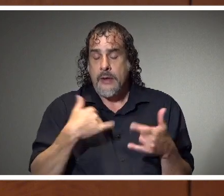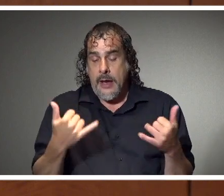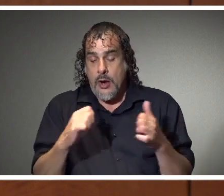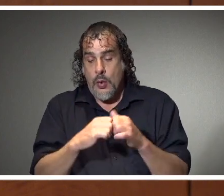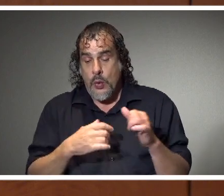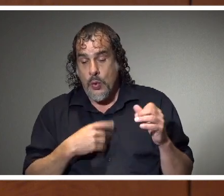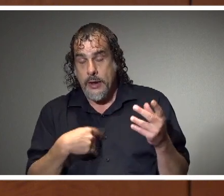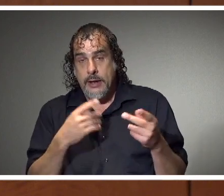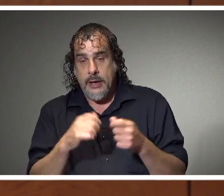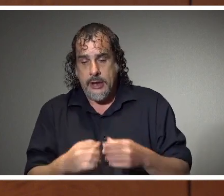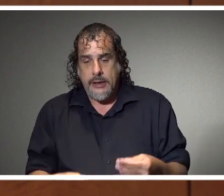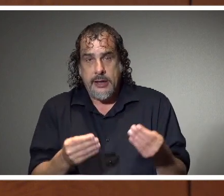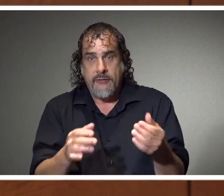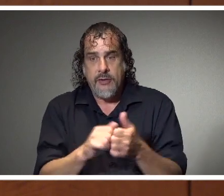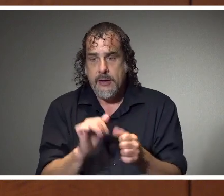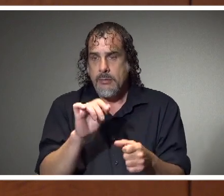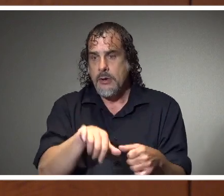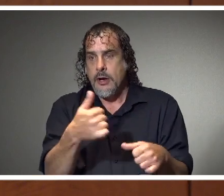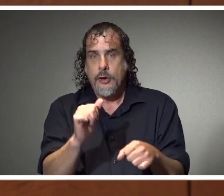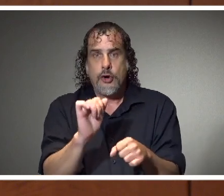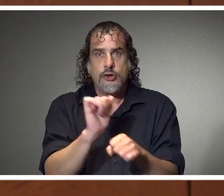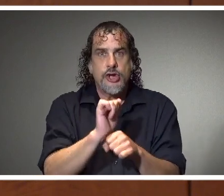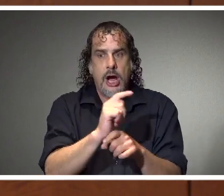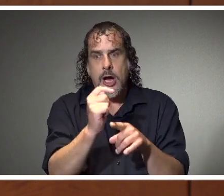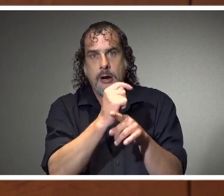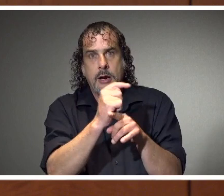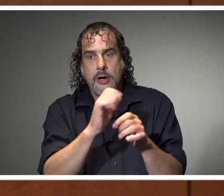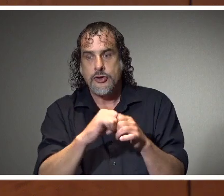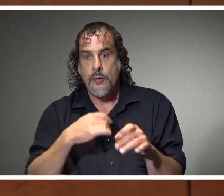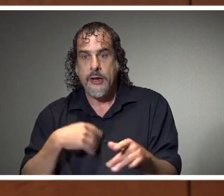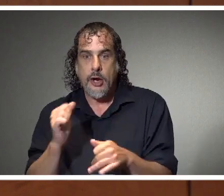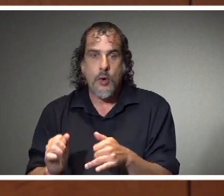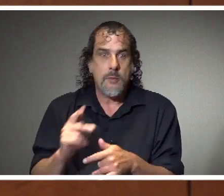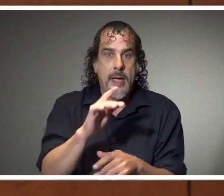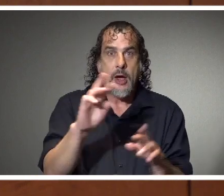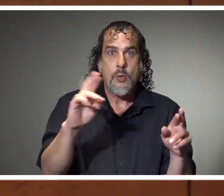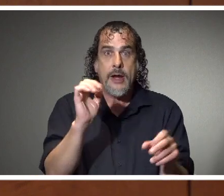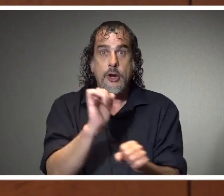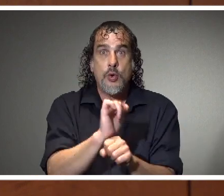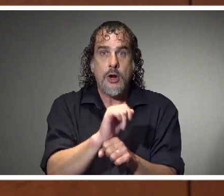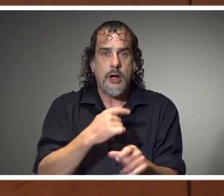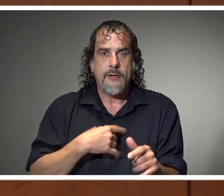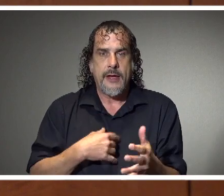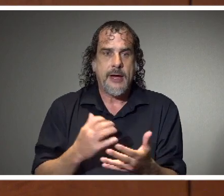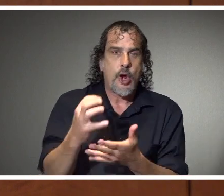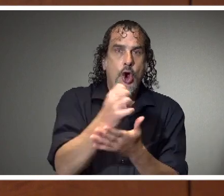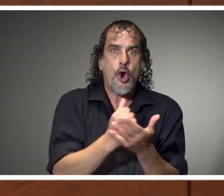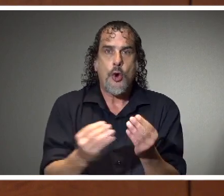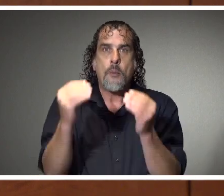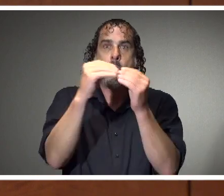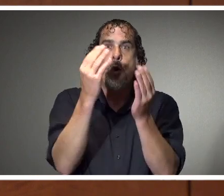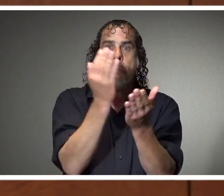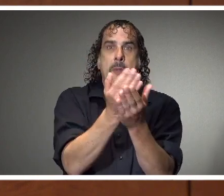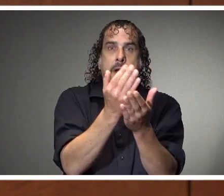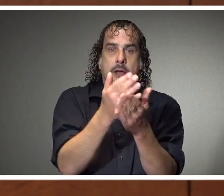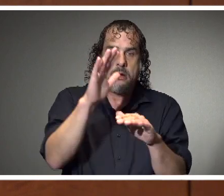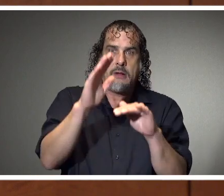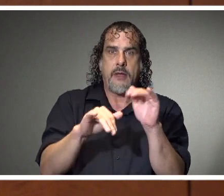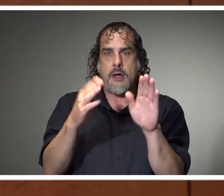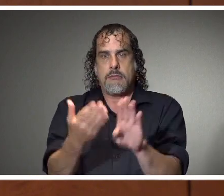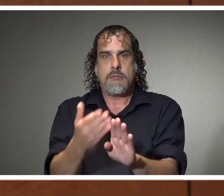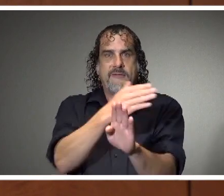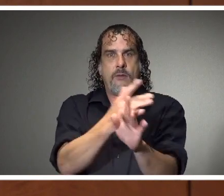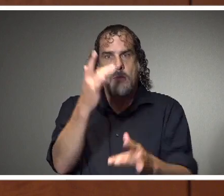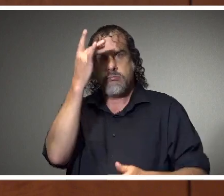them job training so when they re-enter the workforce, they can do so earning more money than they did before this